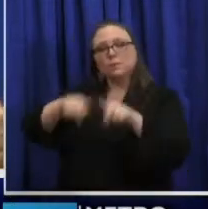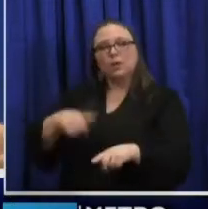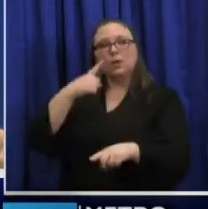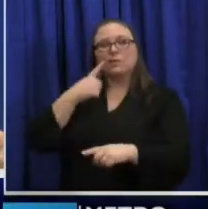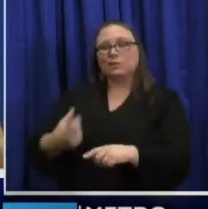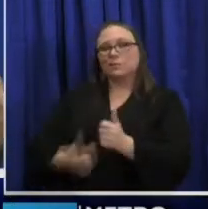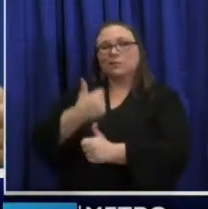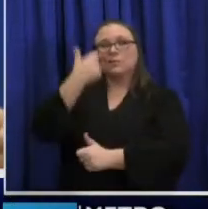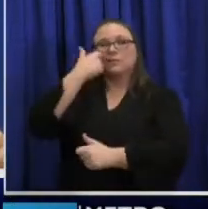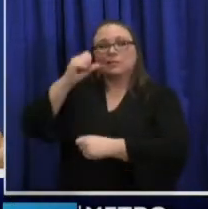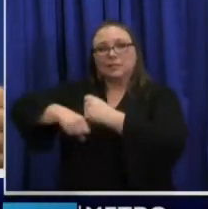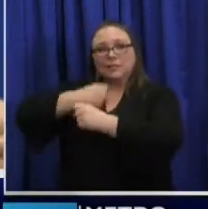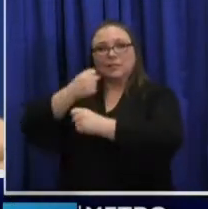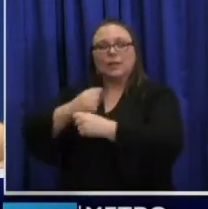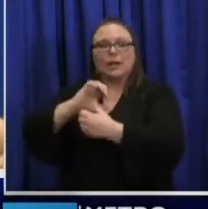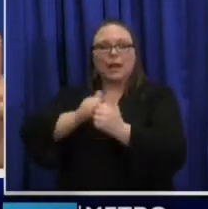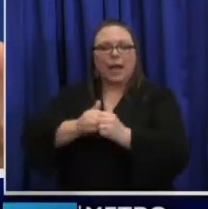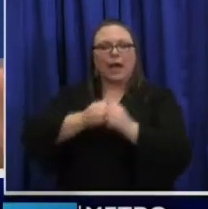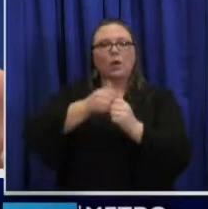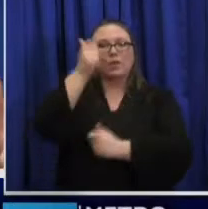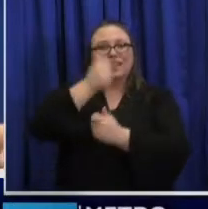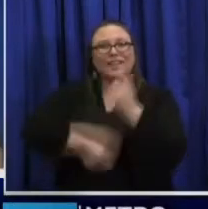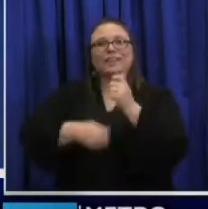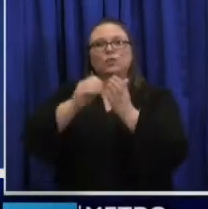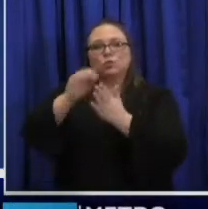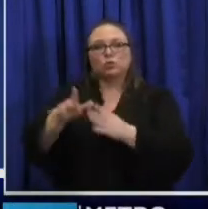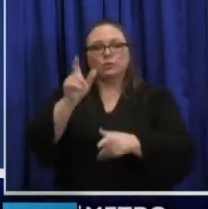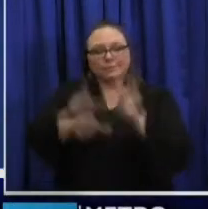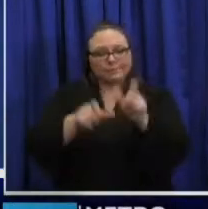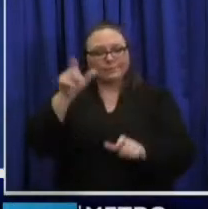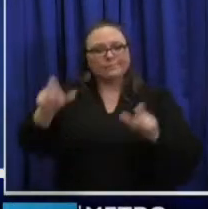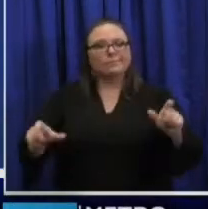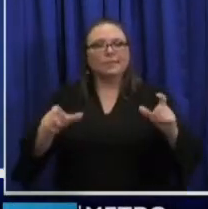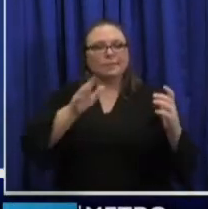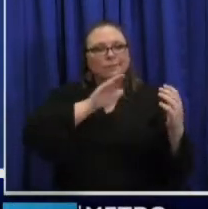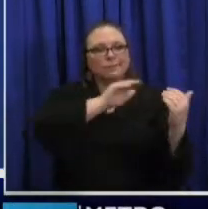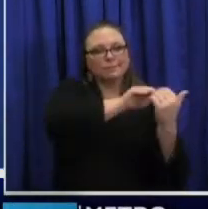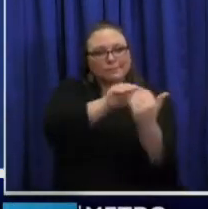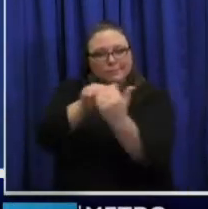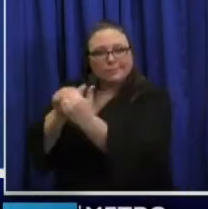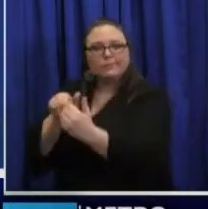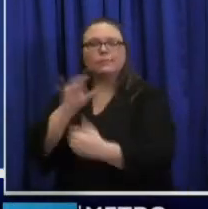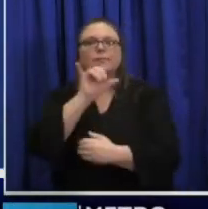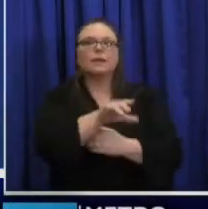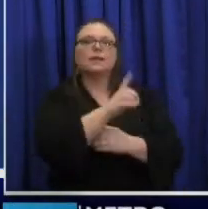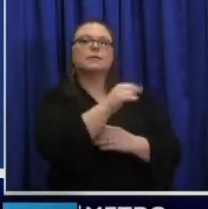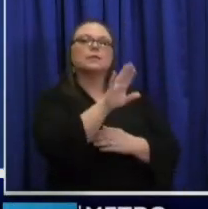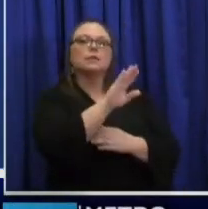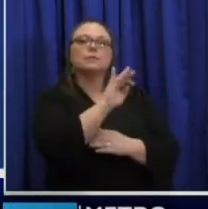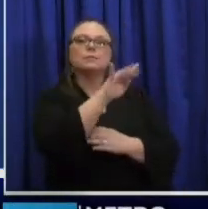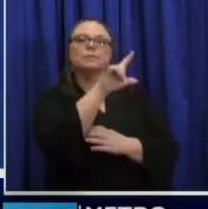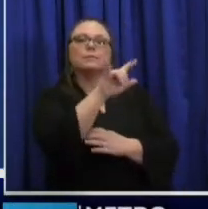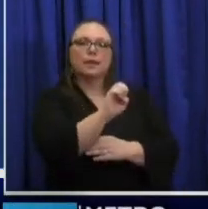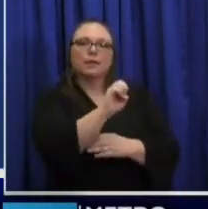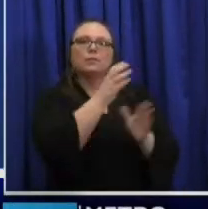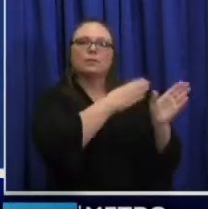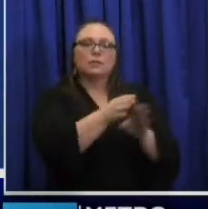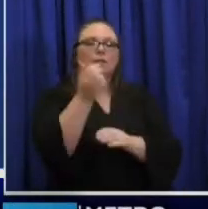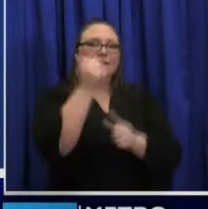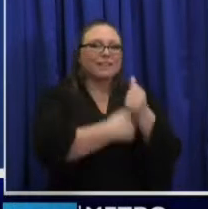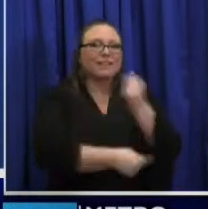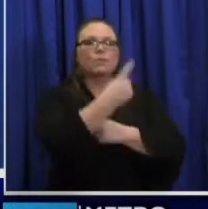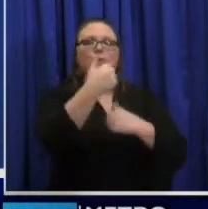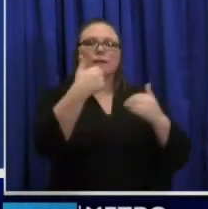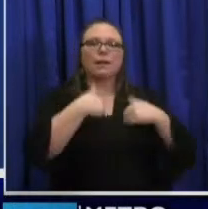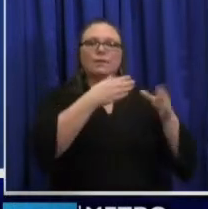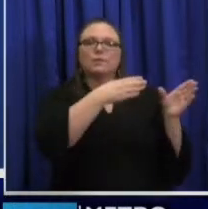year and how to do that on a student-by-student basis. And I know that's Dr. Battle's plan, that every student has a learning